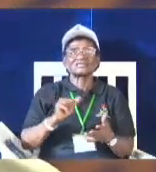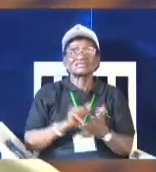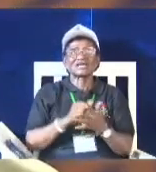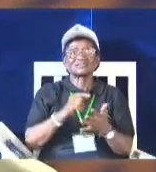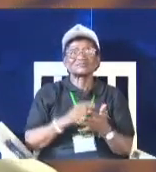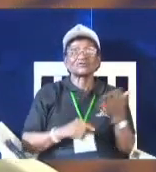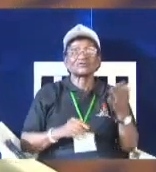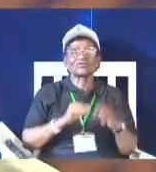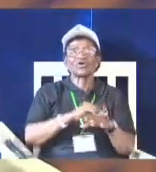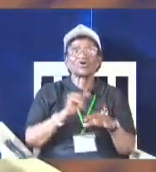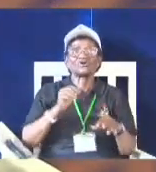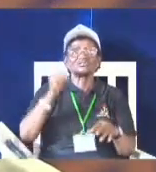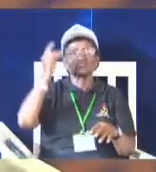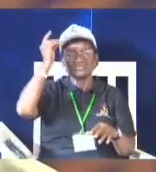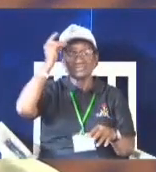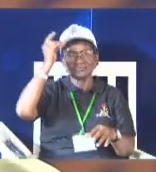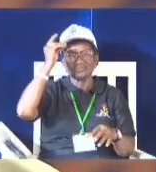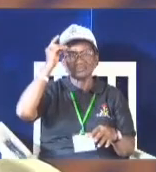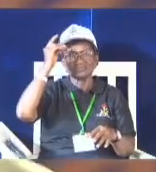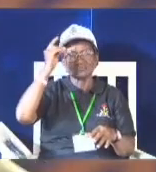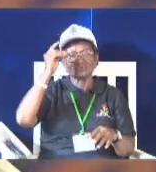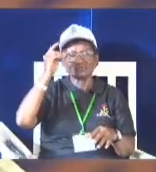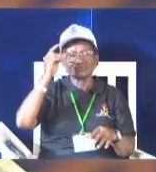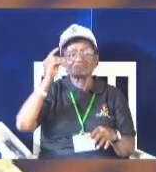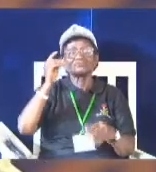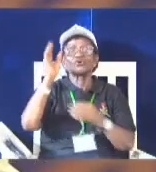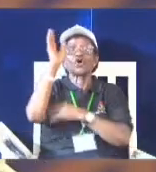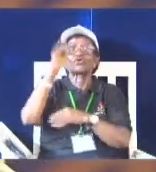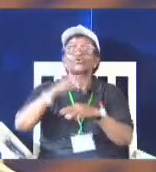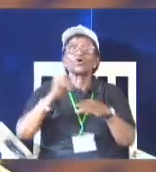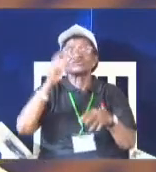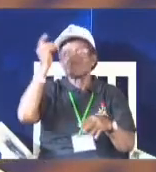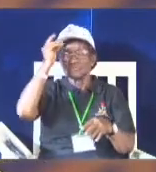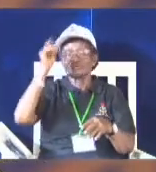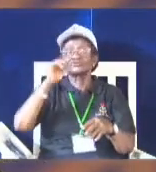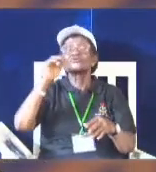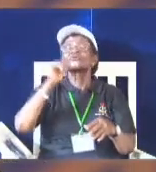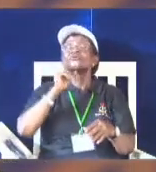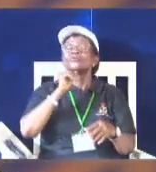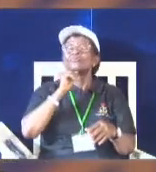demons unclean spirit.